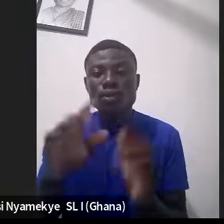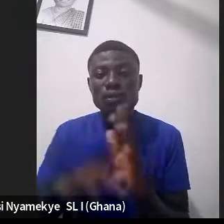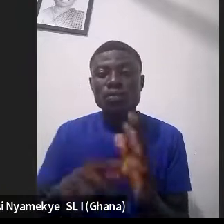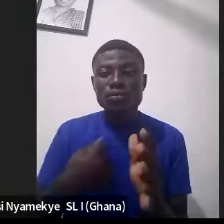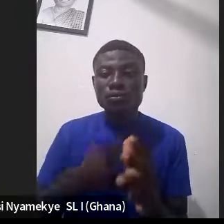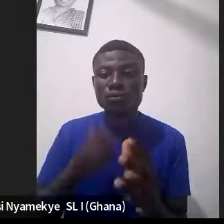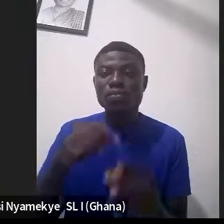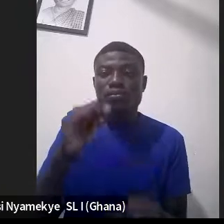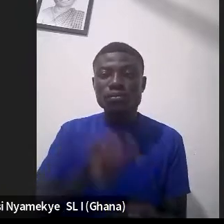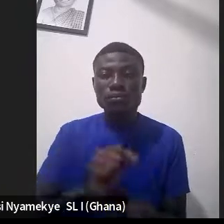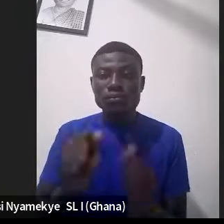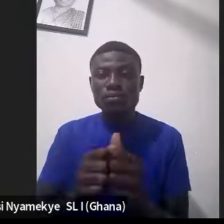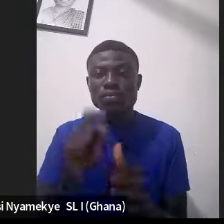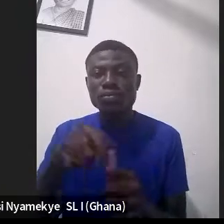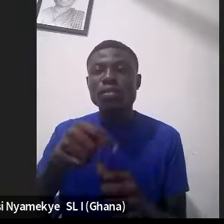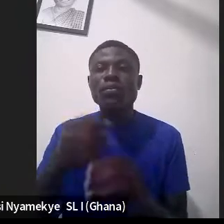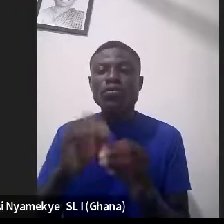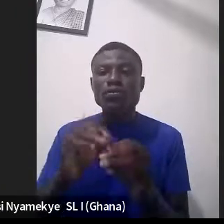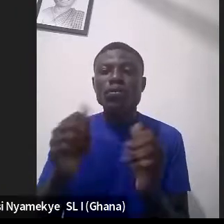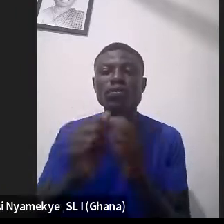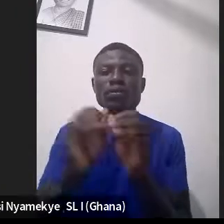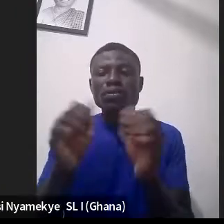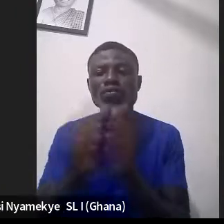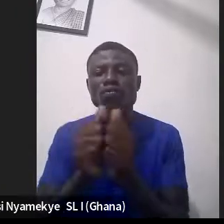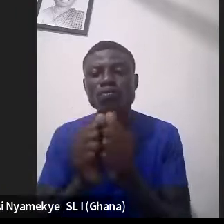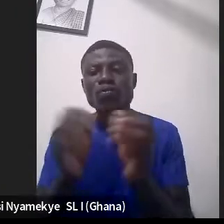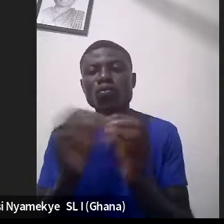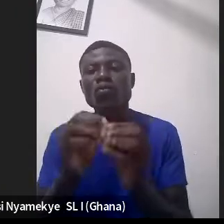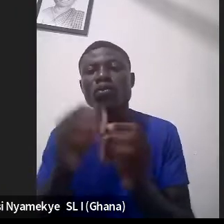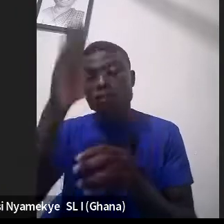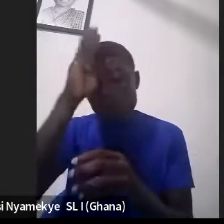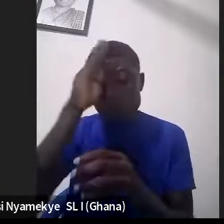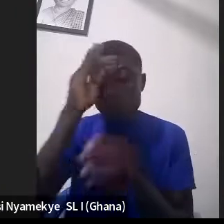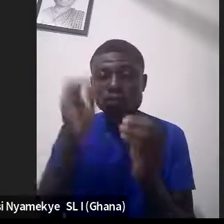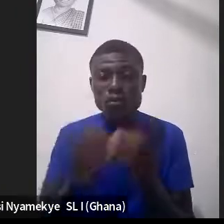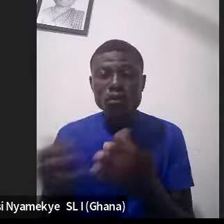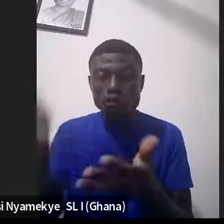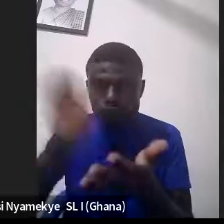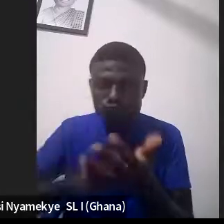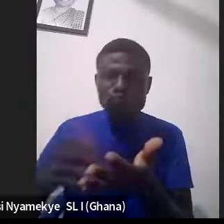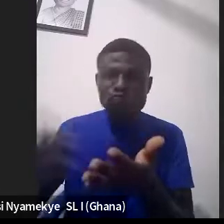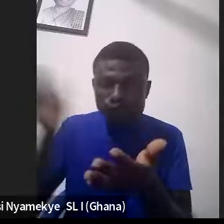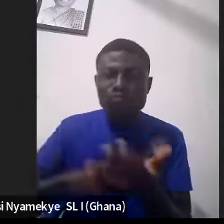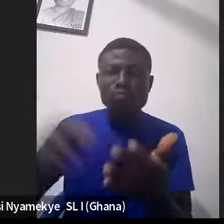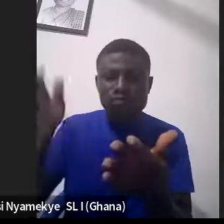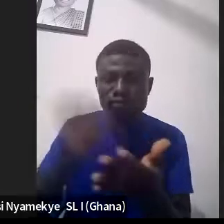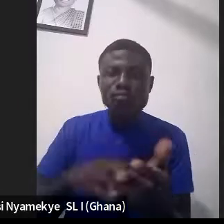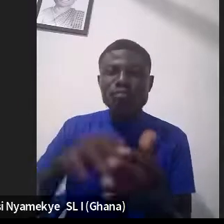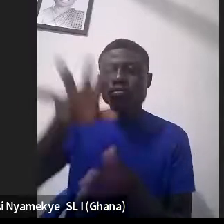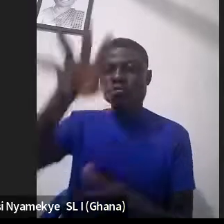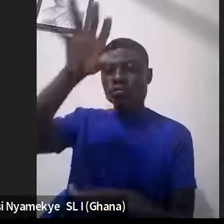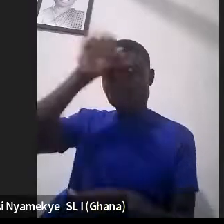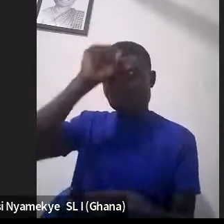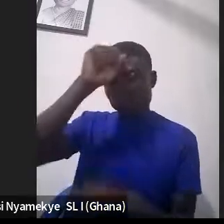his brain is wired differently, and he just needs a lot more repetitions than maybe the average